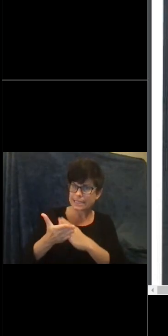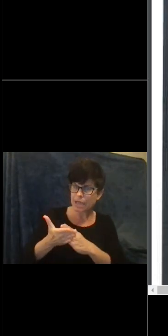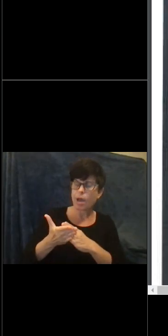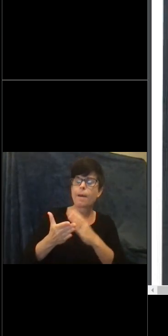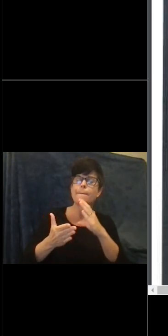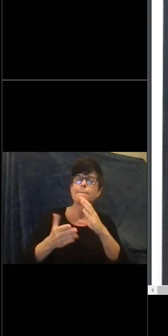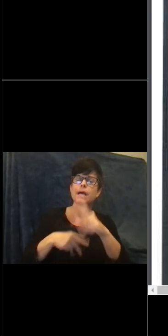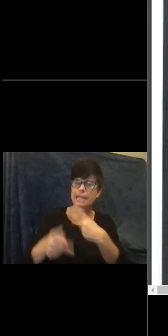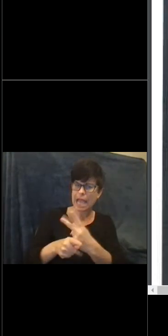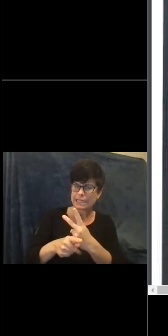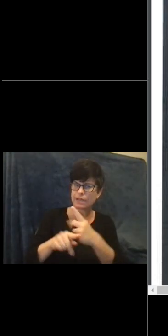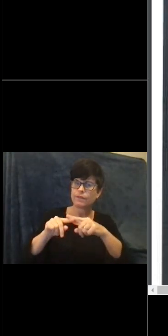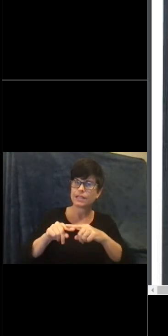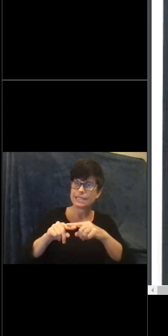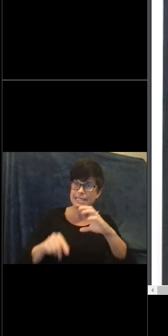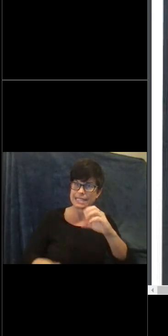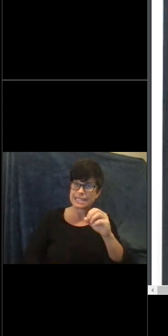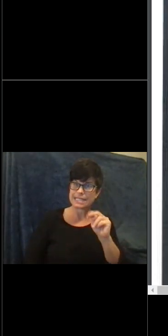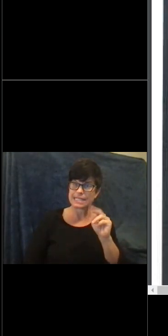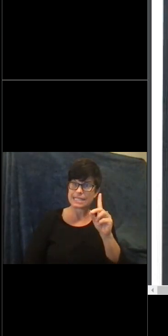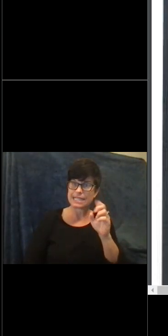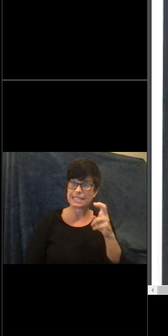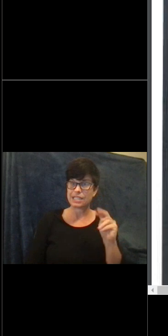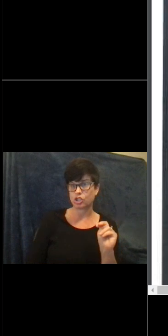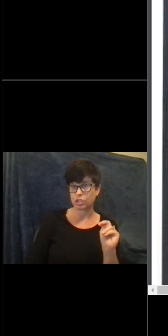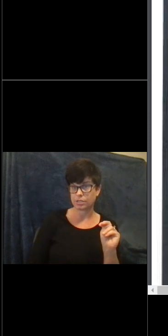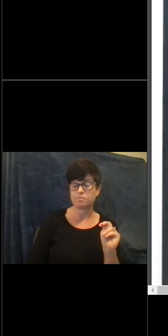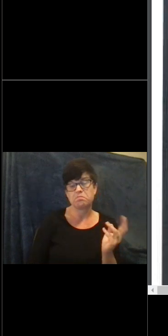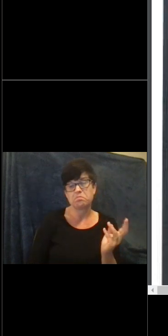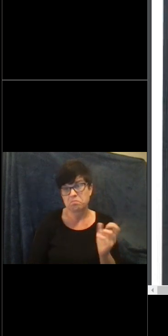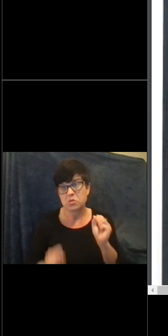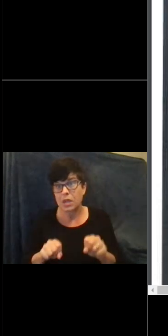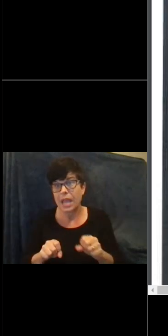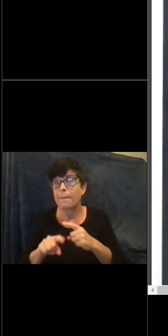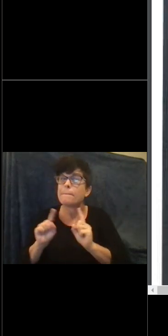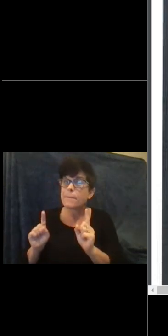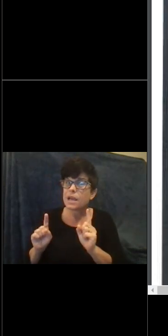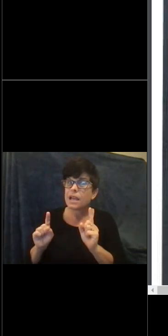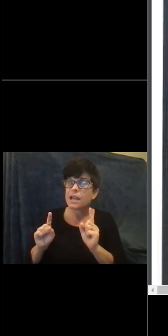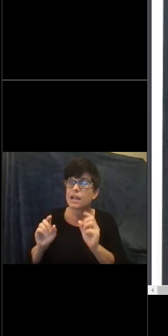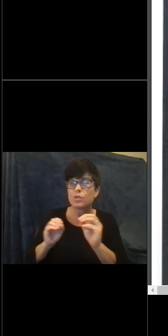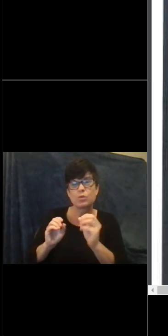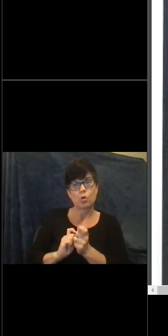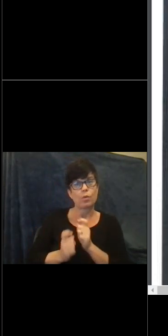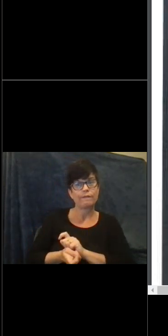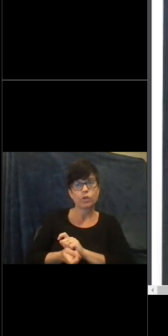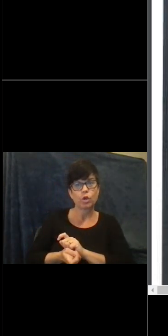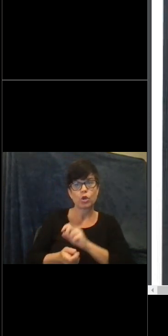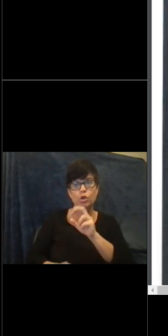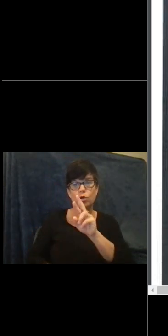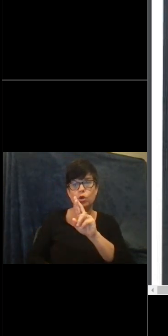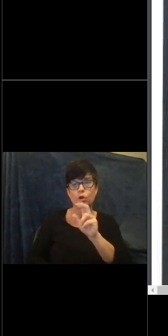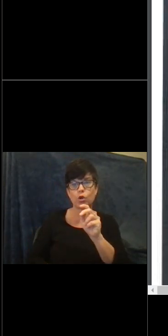condition. You know, again, I will reiterate that there is no reverter clause. And